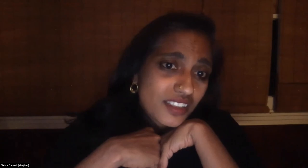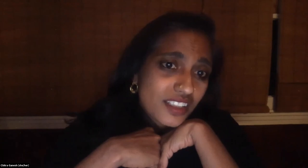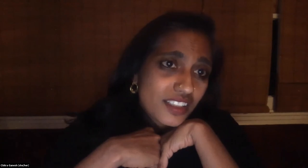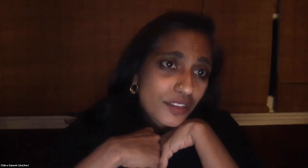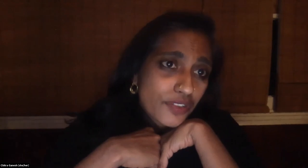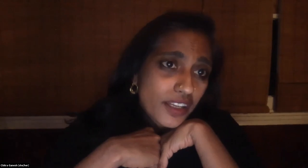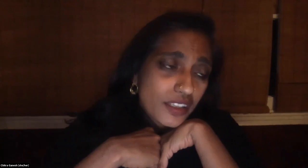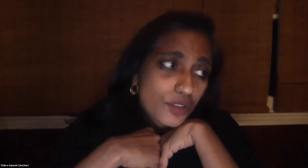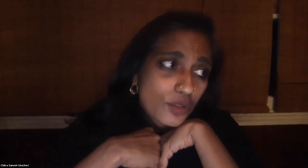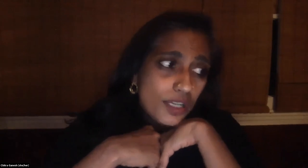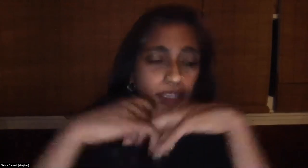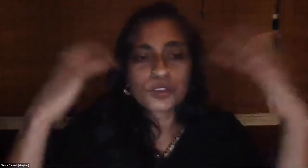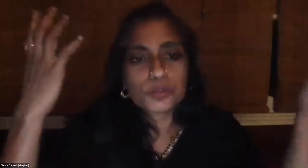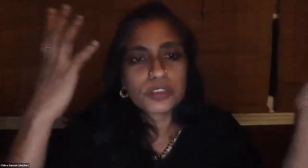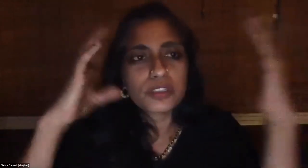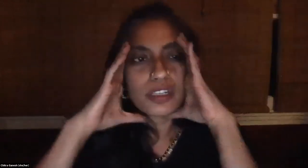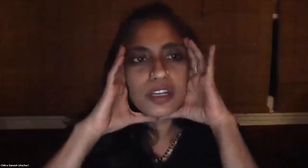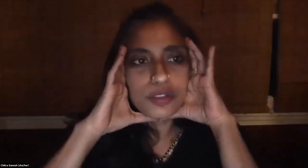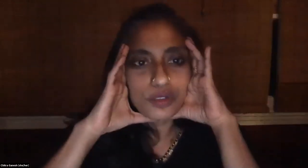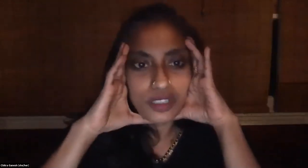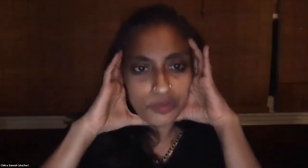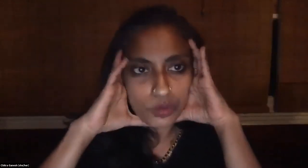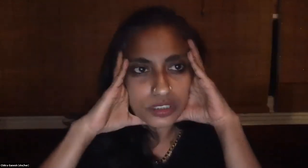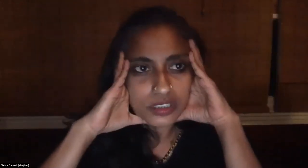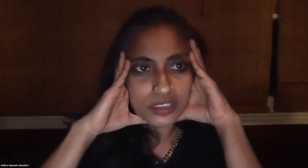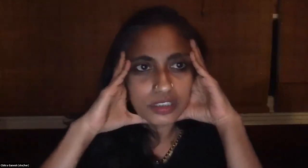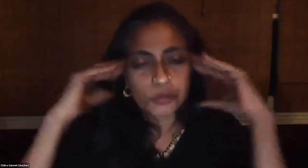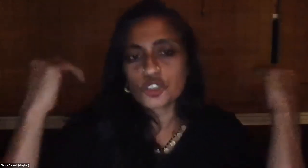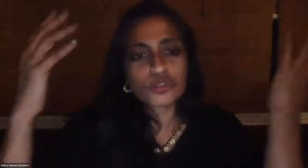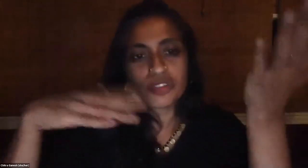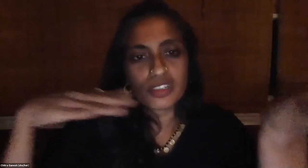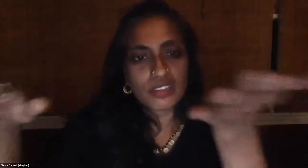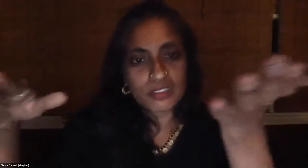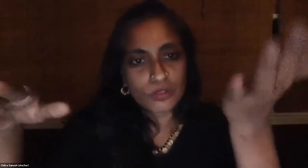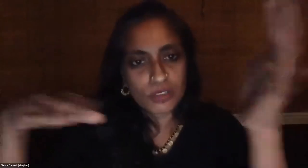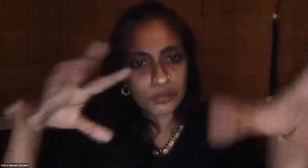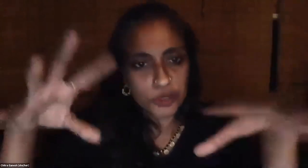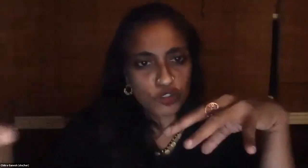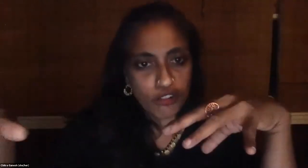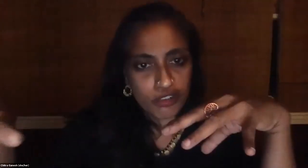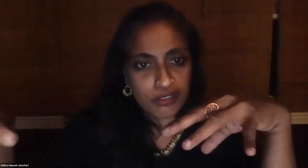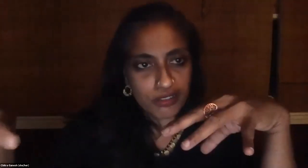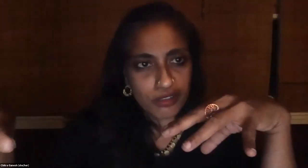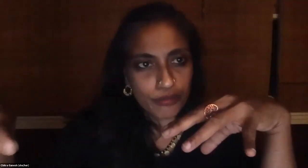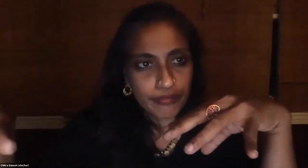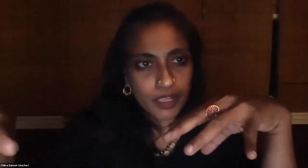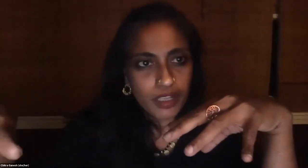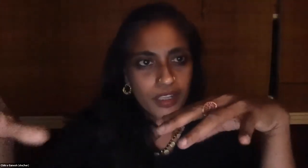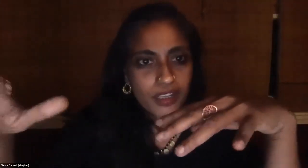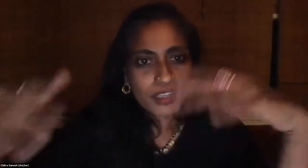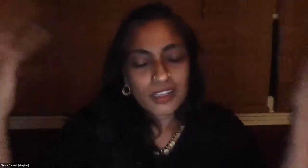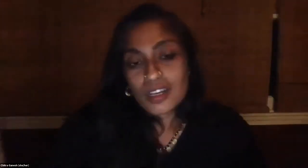Like, I think that if I had known actually that I could have worked in commercial fine art or commercial art, um,